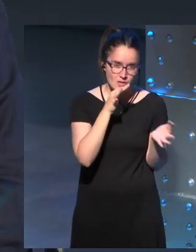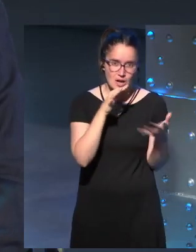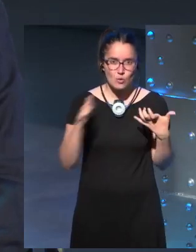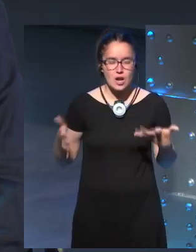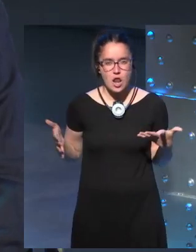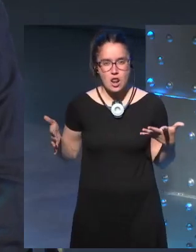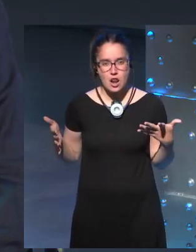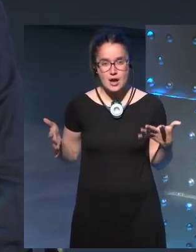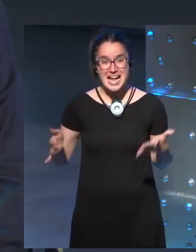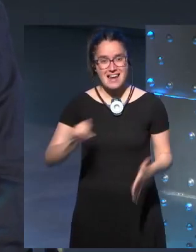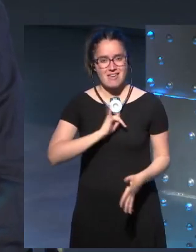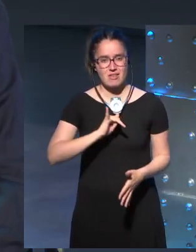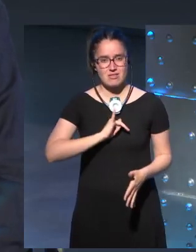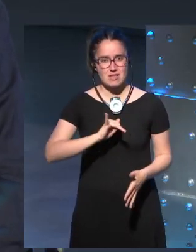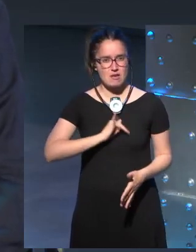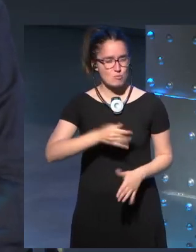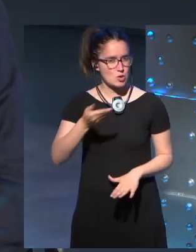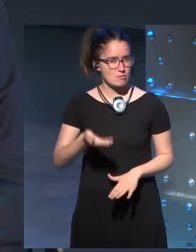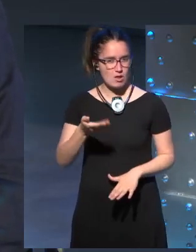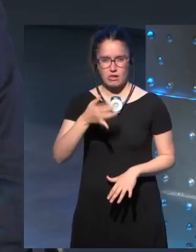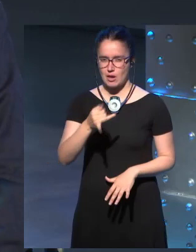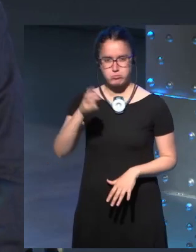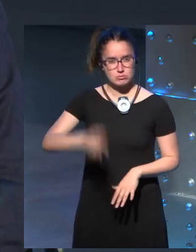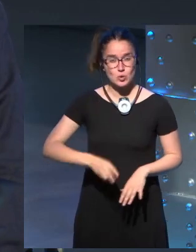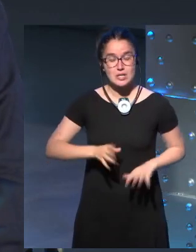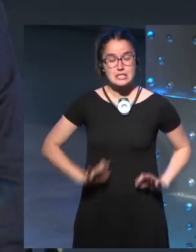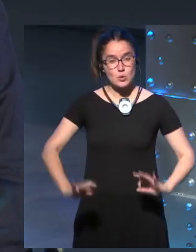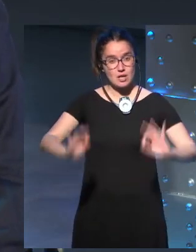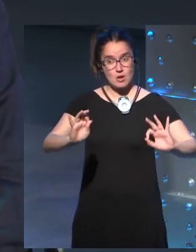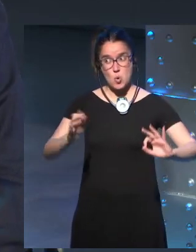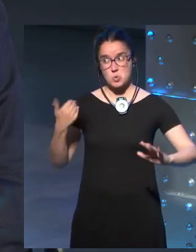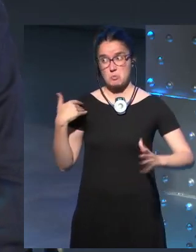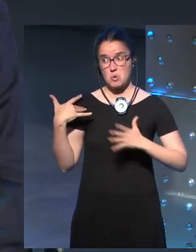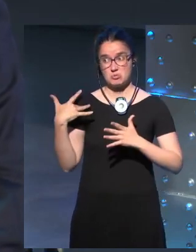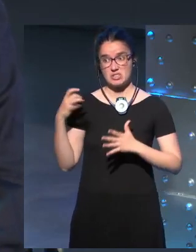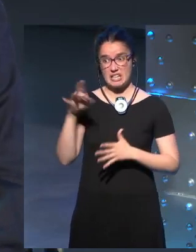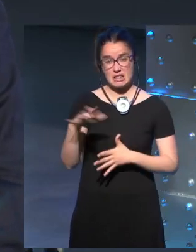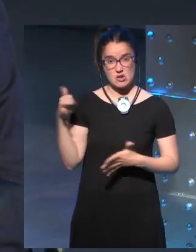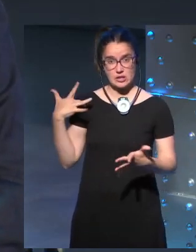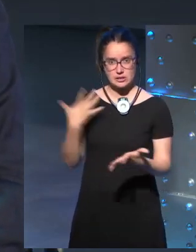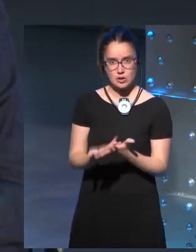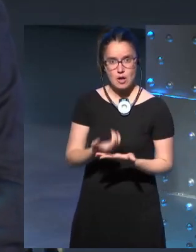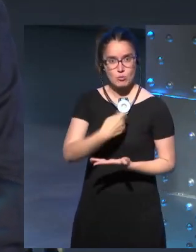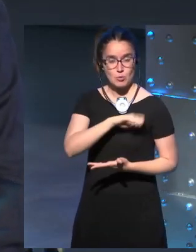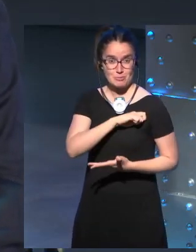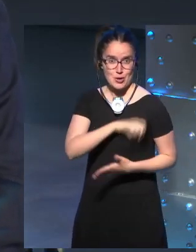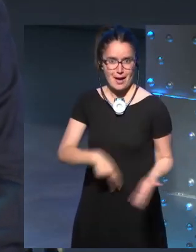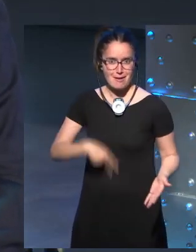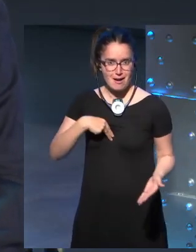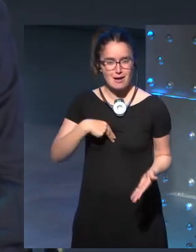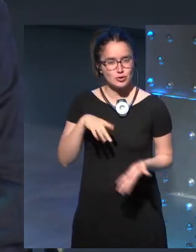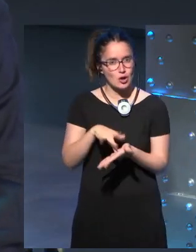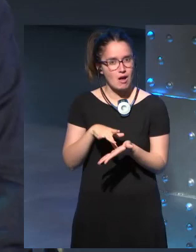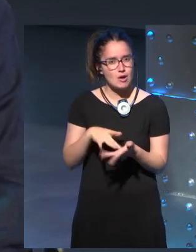done in Spain is to have an identity, a very important identity during the last 10 or 15 years,